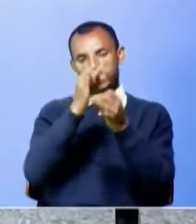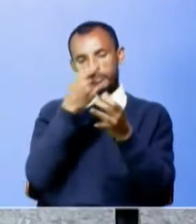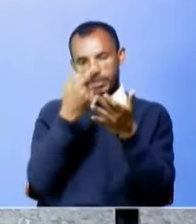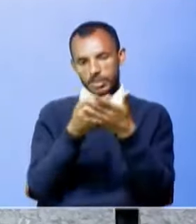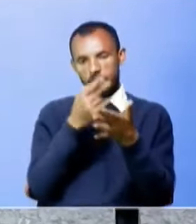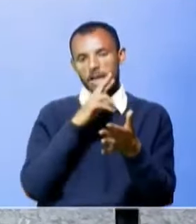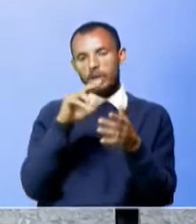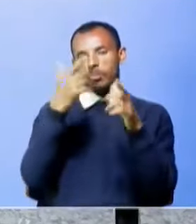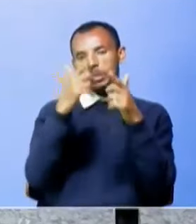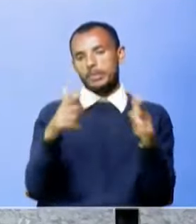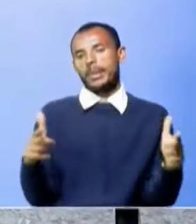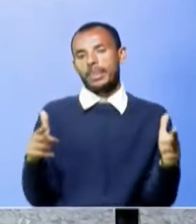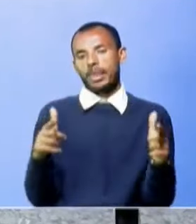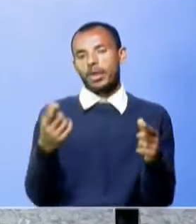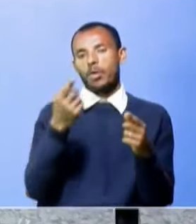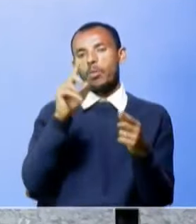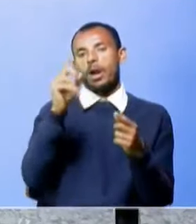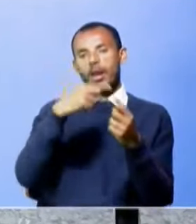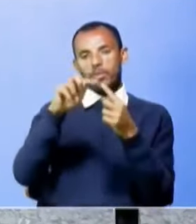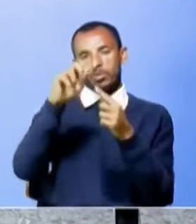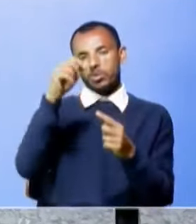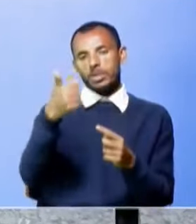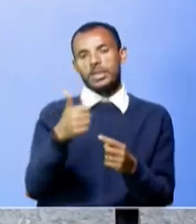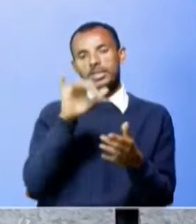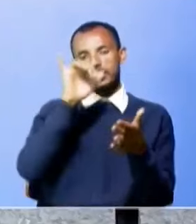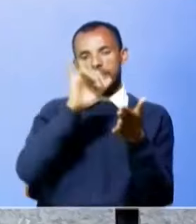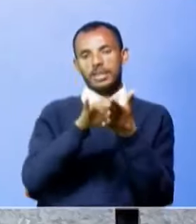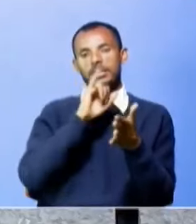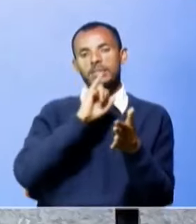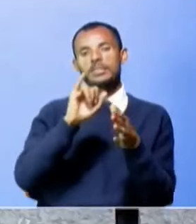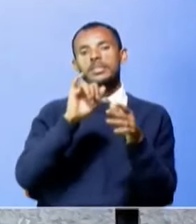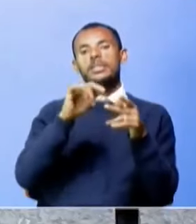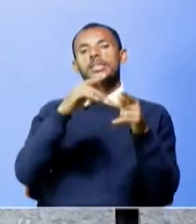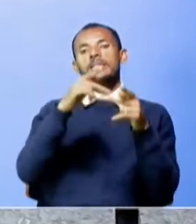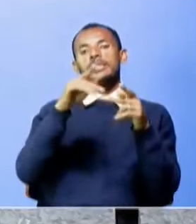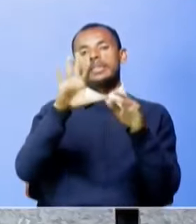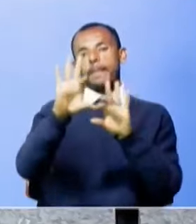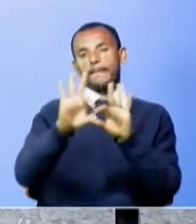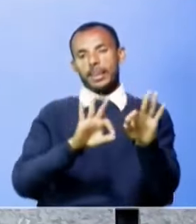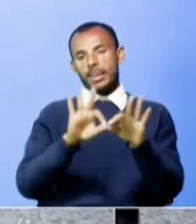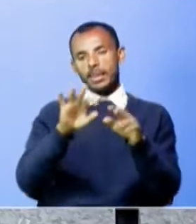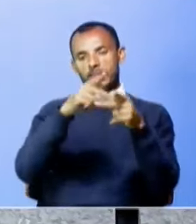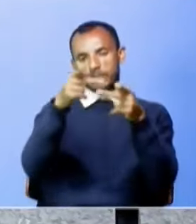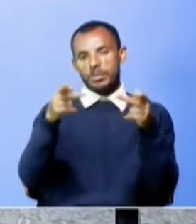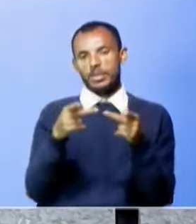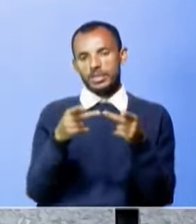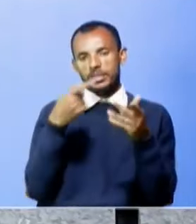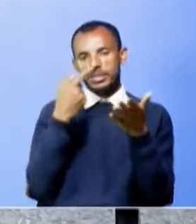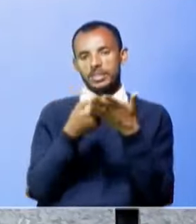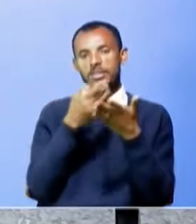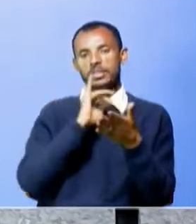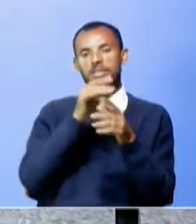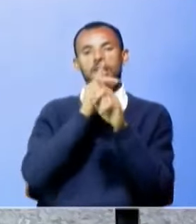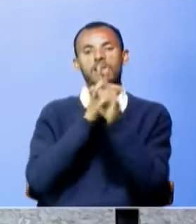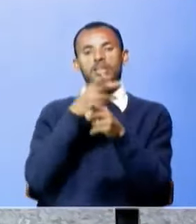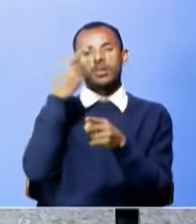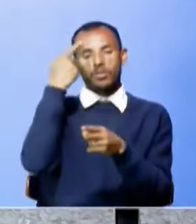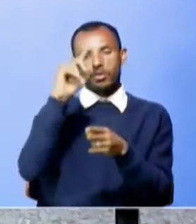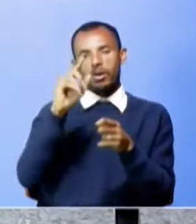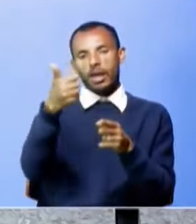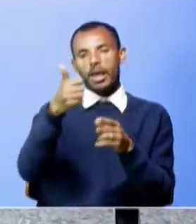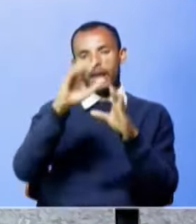the possibilities that you can pick. So that is the sample space. Okay, so this is the answer for A